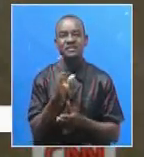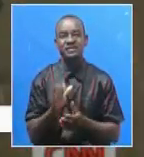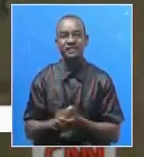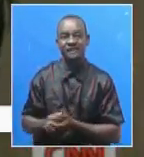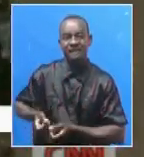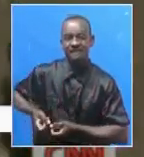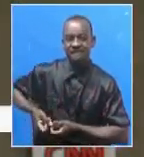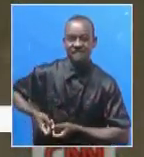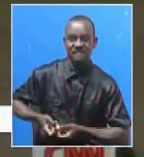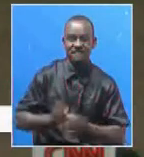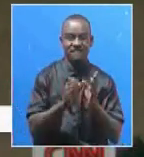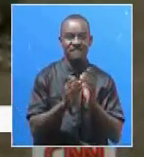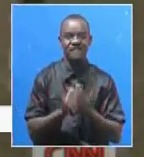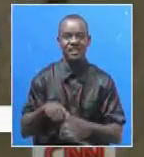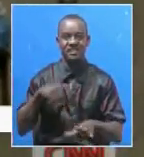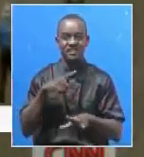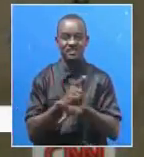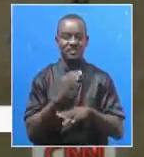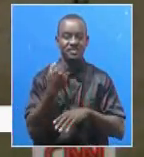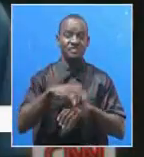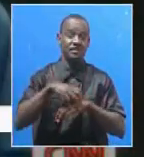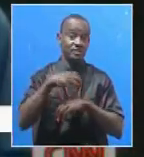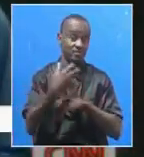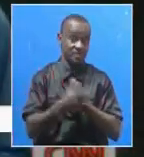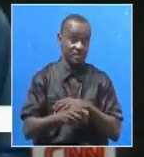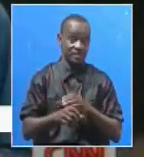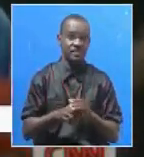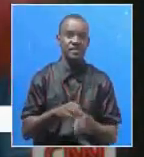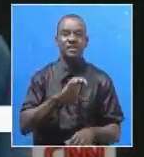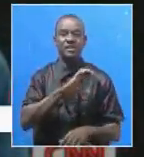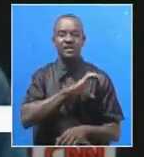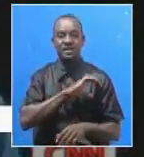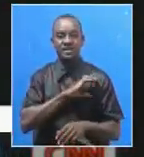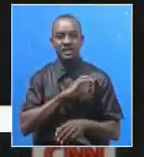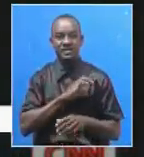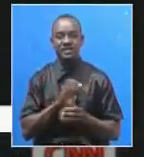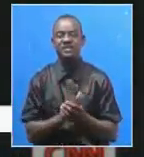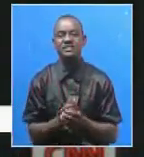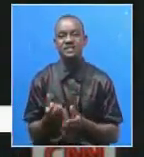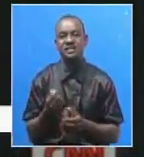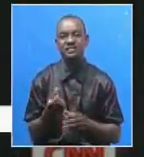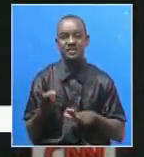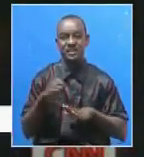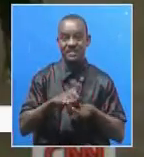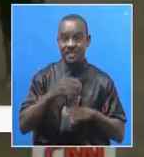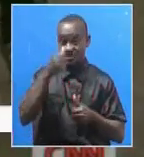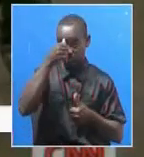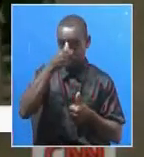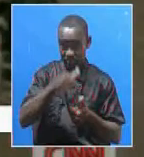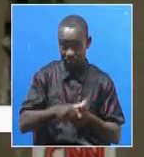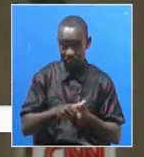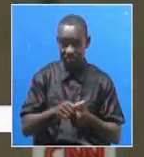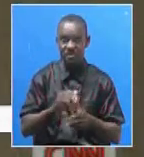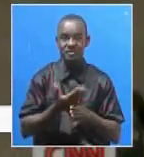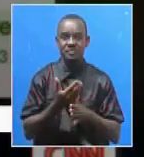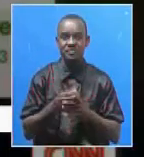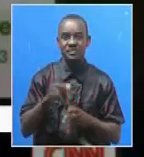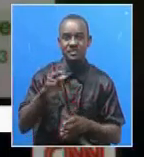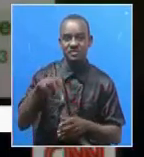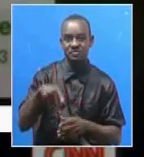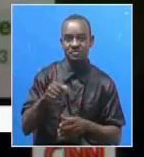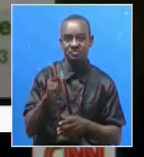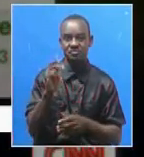first after losing the toss, Canada's bowlers had a day to remember as they bowled Pakistan out